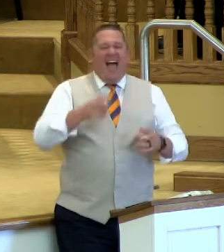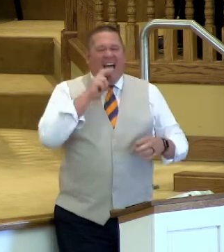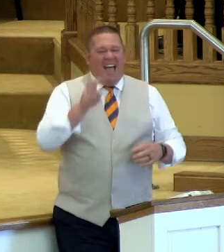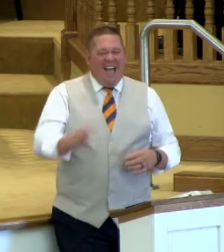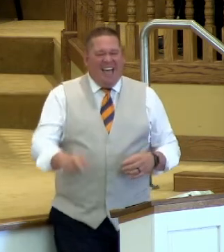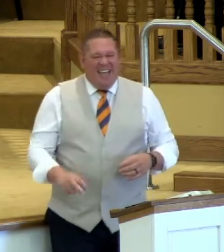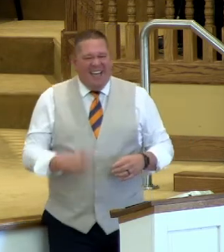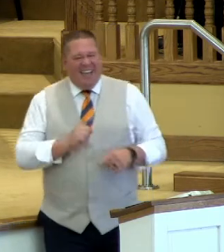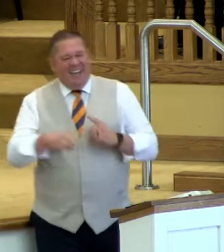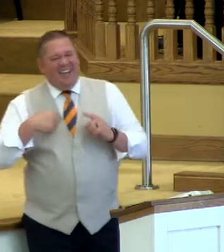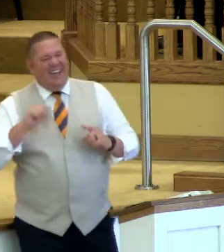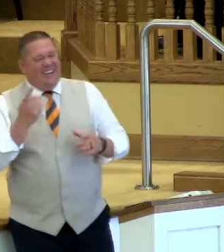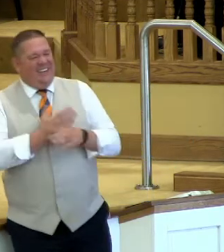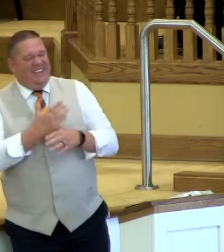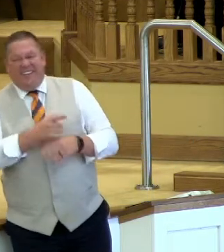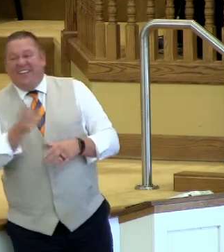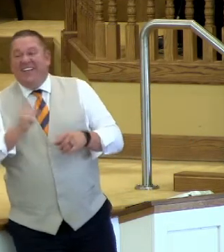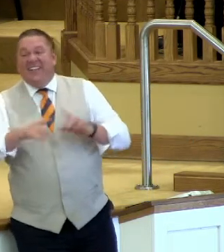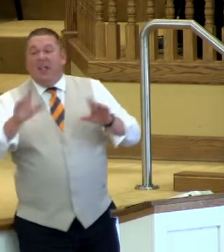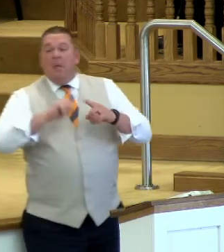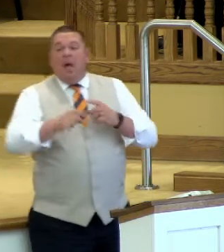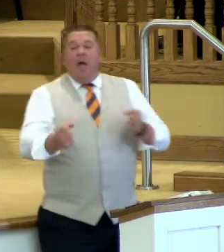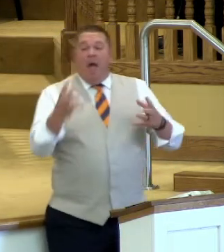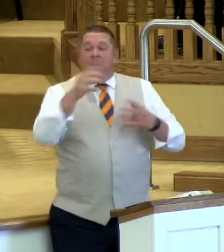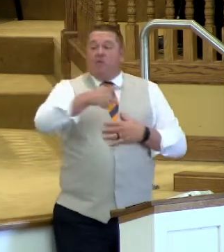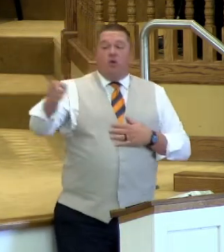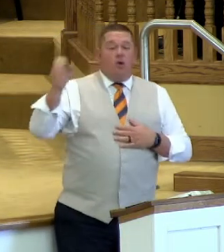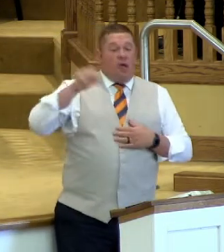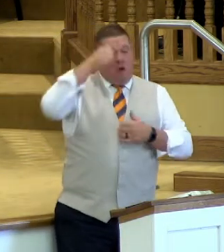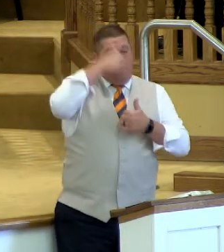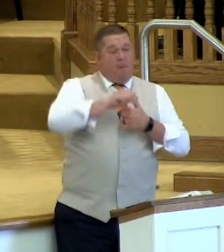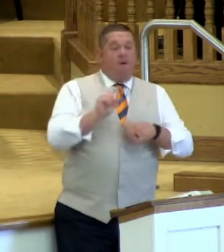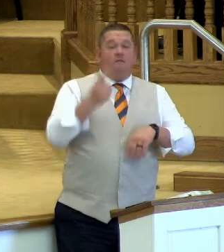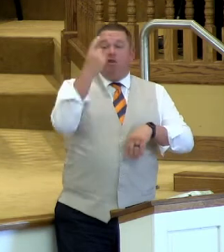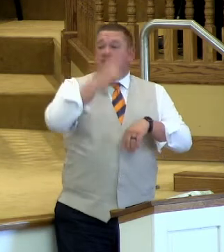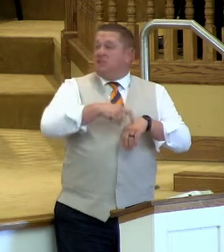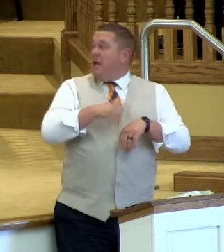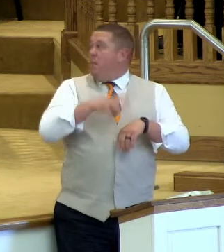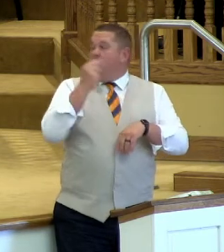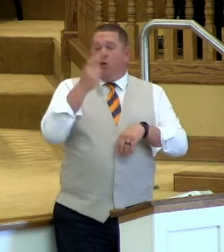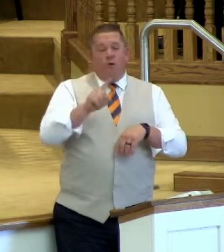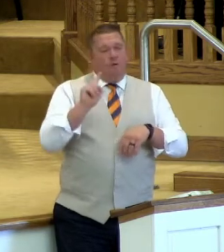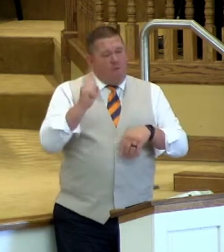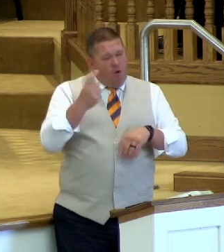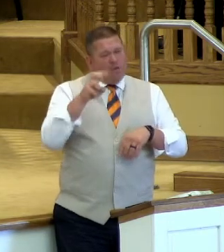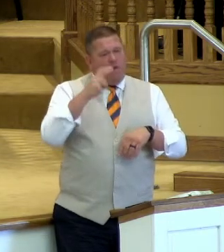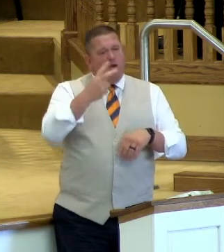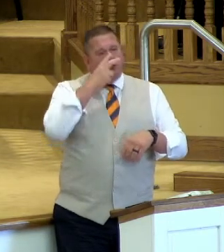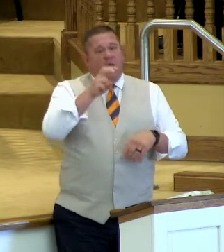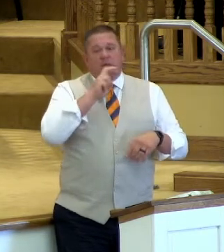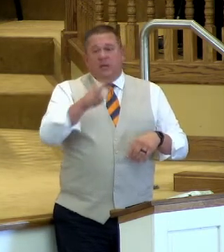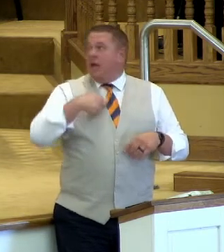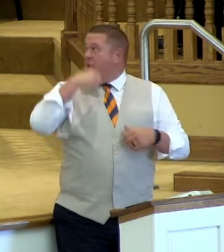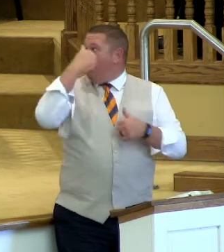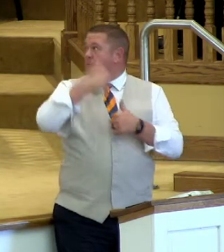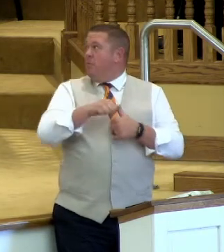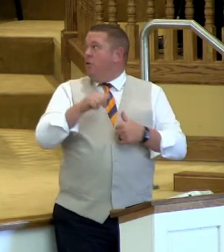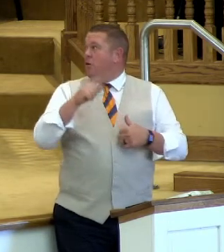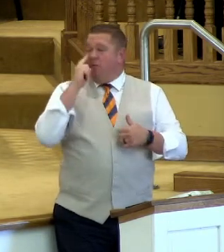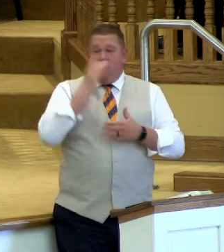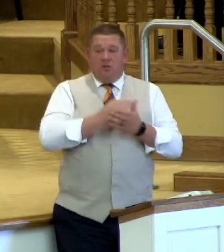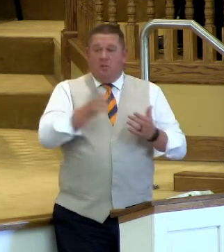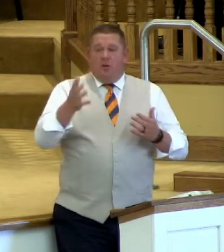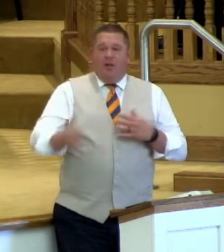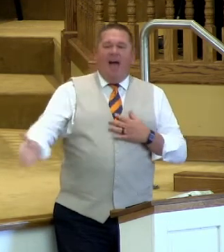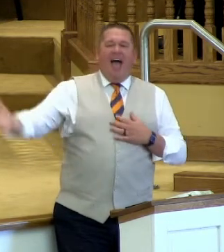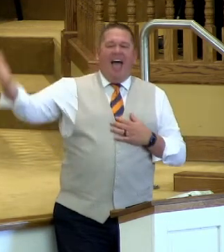snakes. I'm just messing. Okay, but how many of you can remember for the first time when you first ever saw a snake? I know that for some of you,